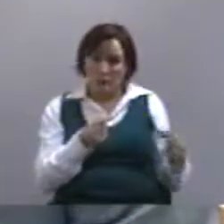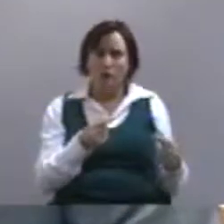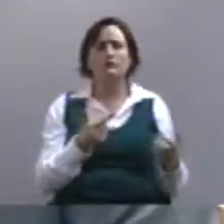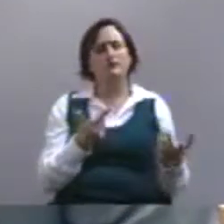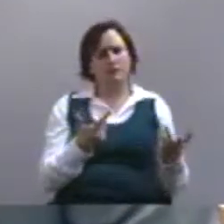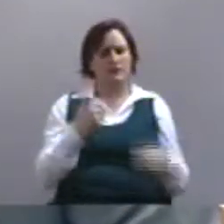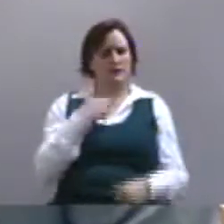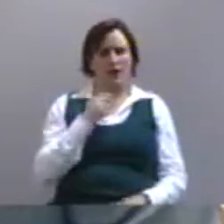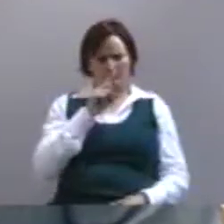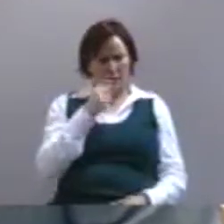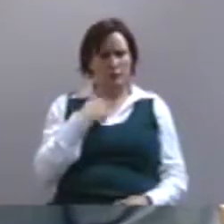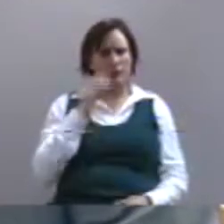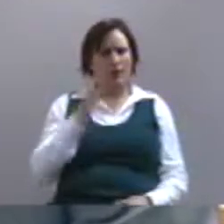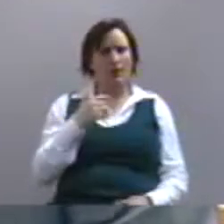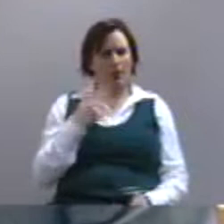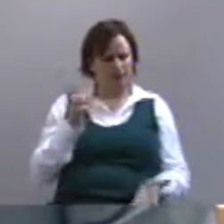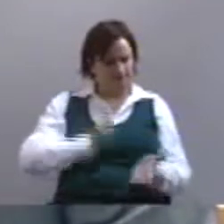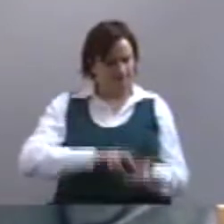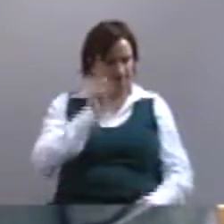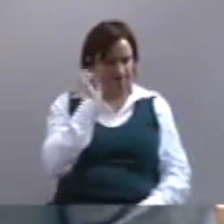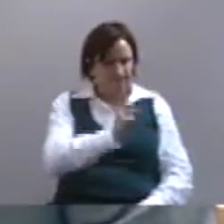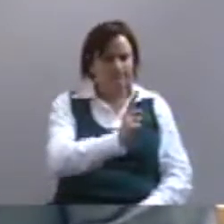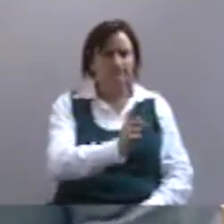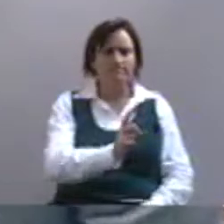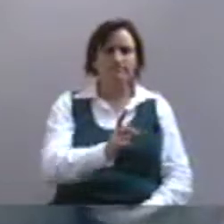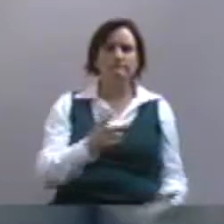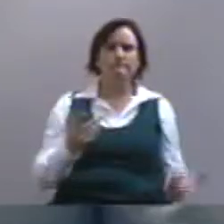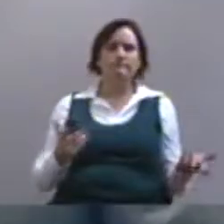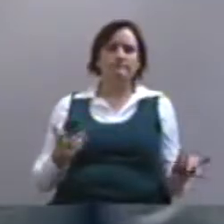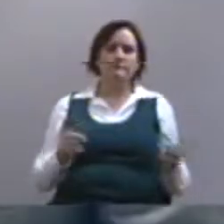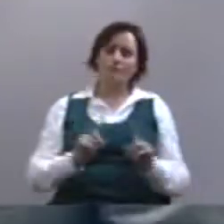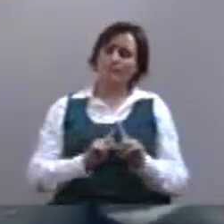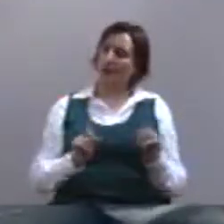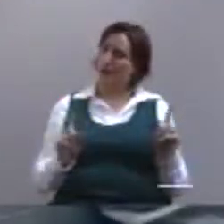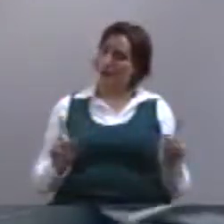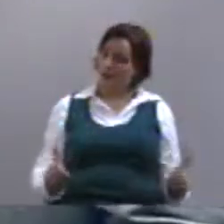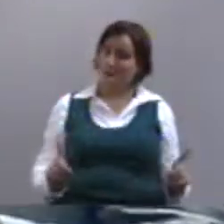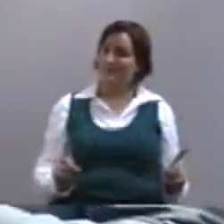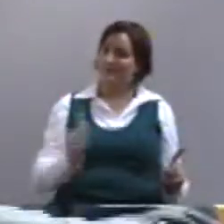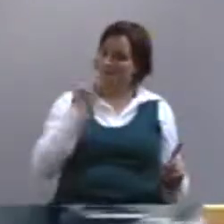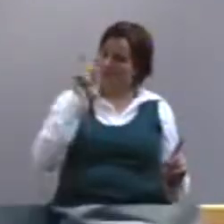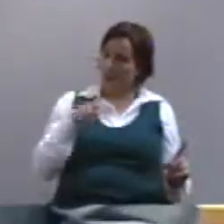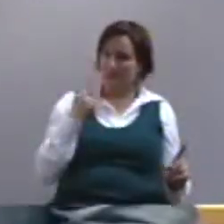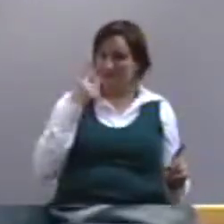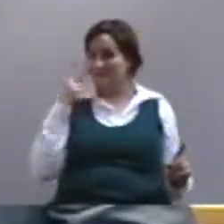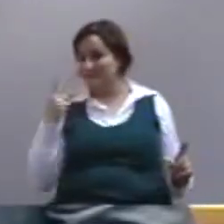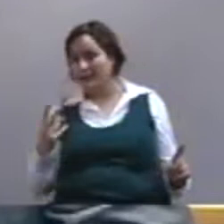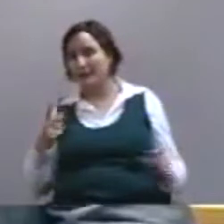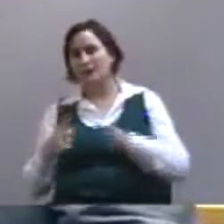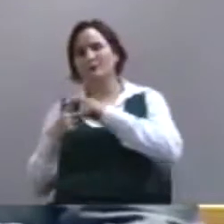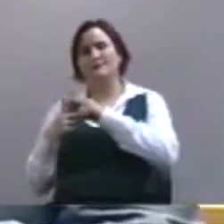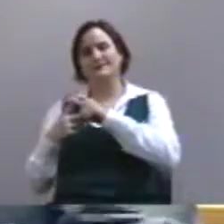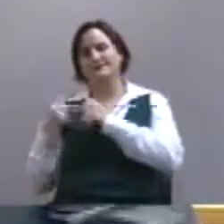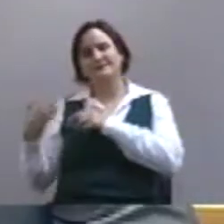the first one to point that out. But it is important to underscore the point